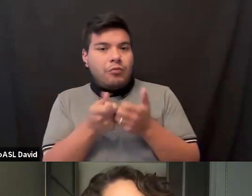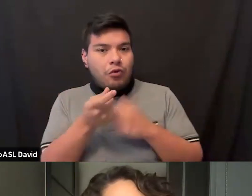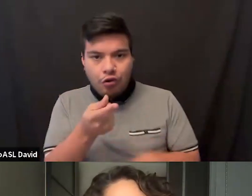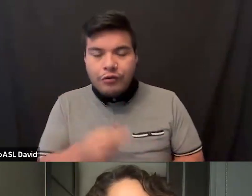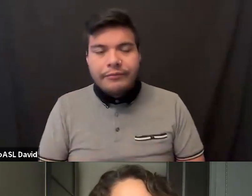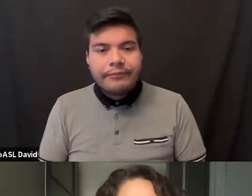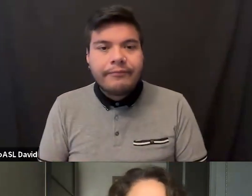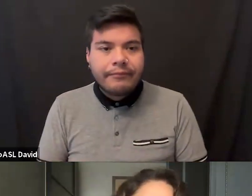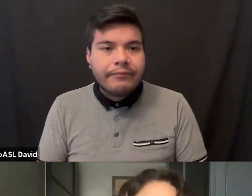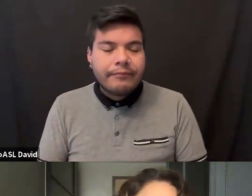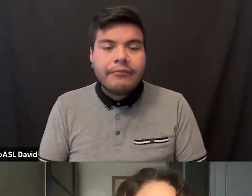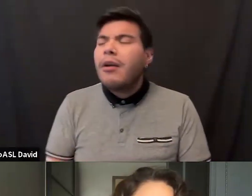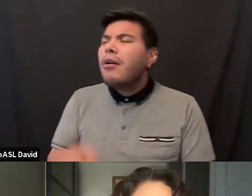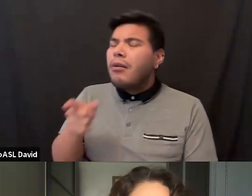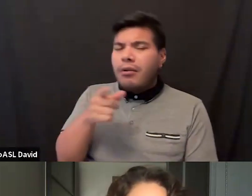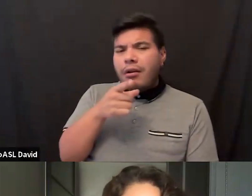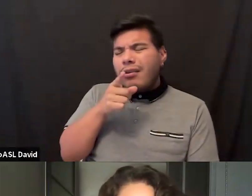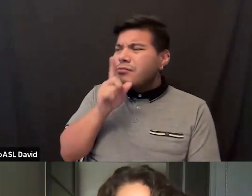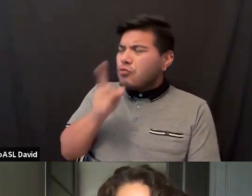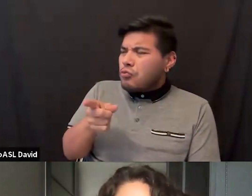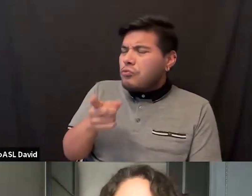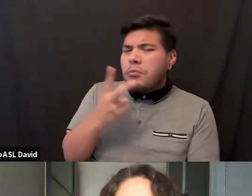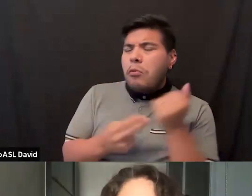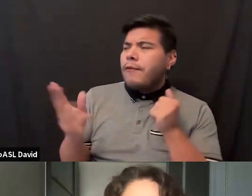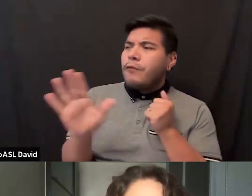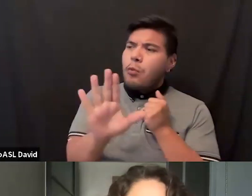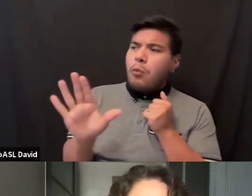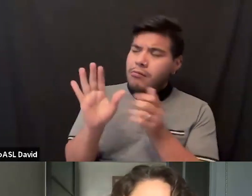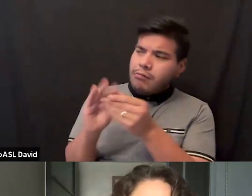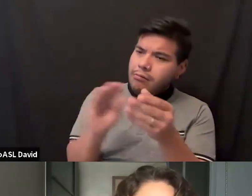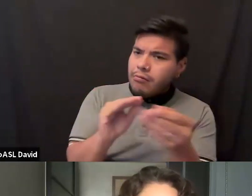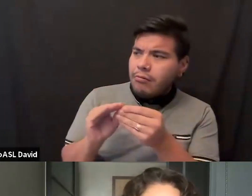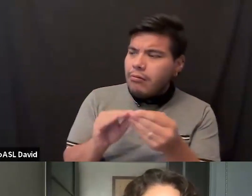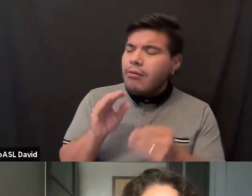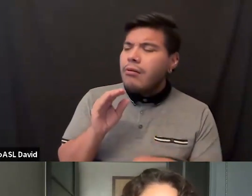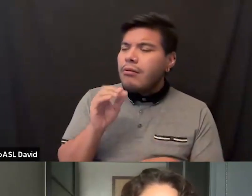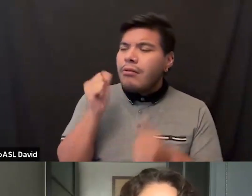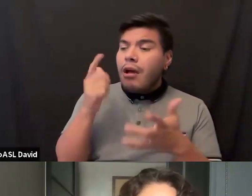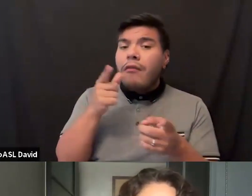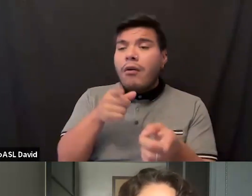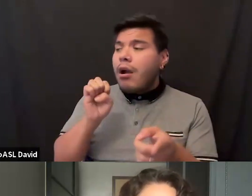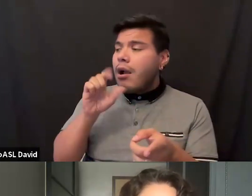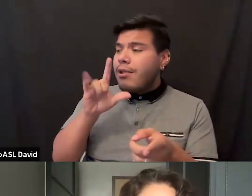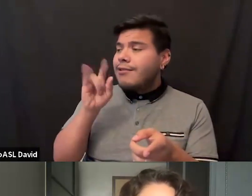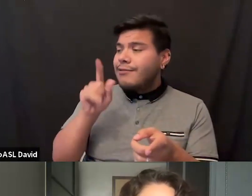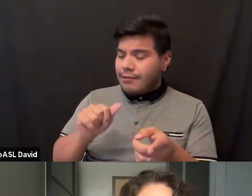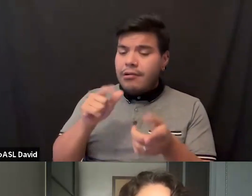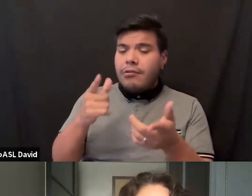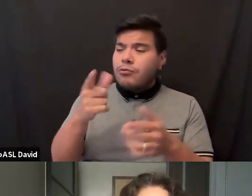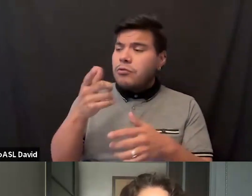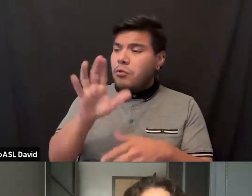I mean, that's true, sort of what you're both saying, like this, a lot of what, you know, Eliza, you sort of dedicated your life to now in working